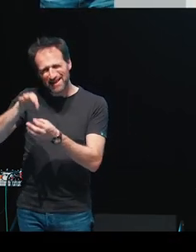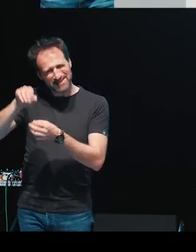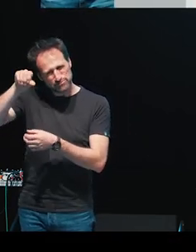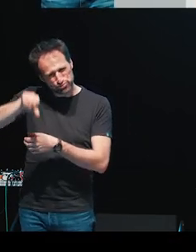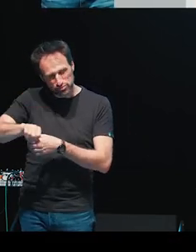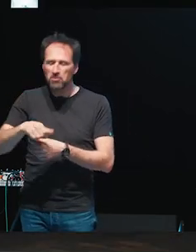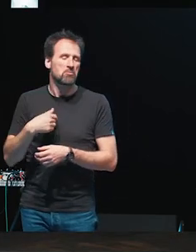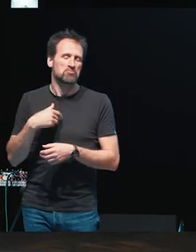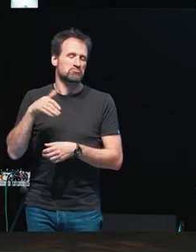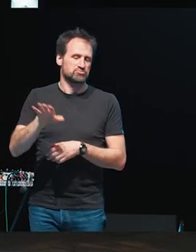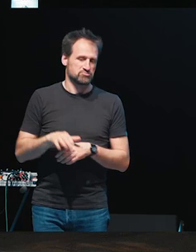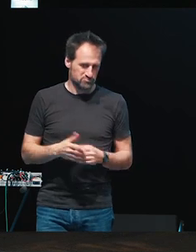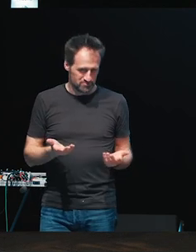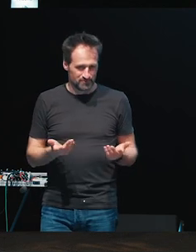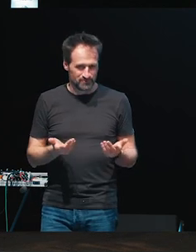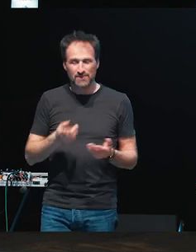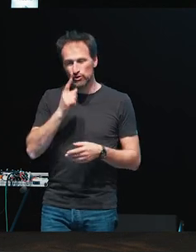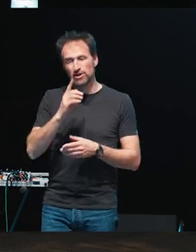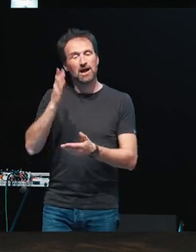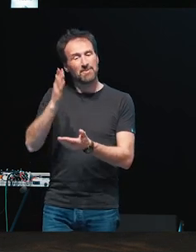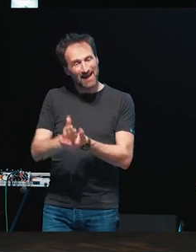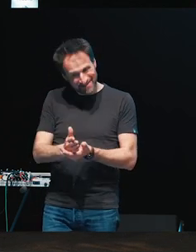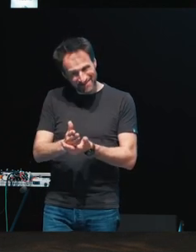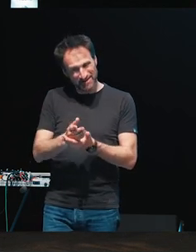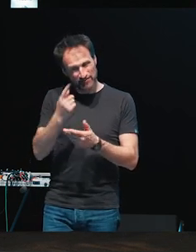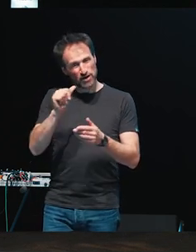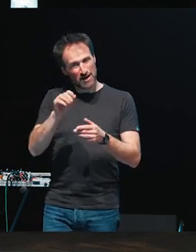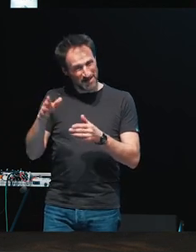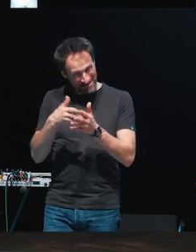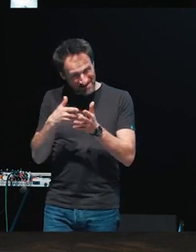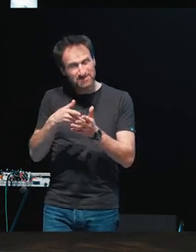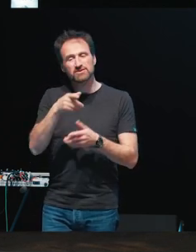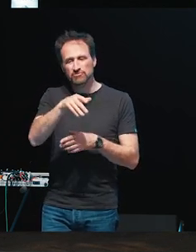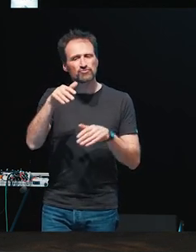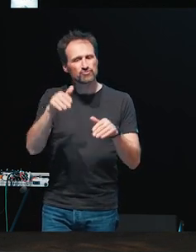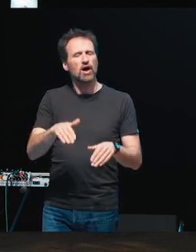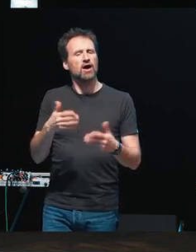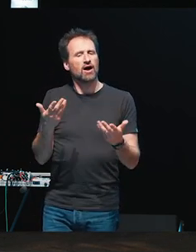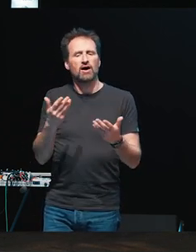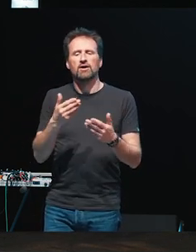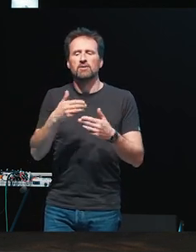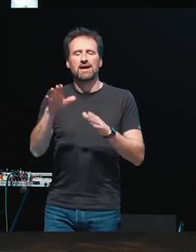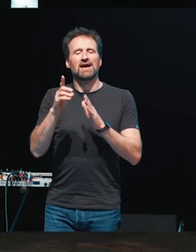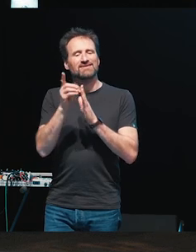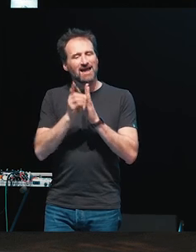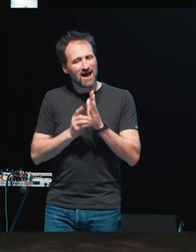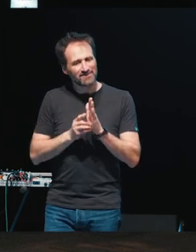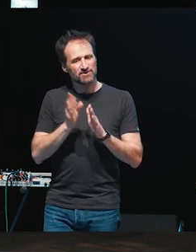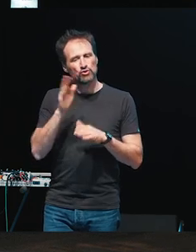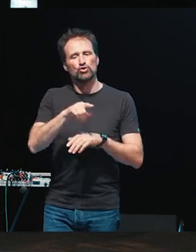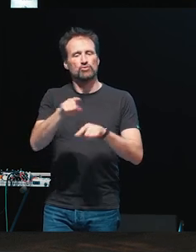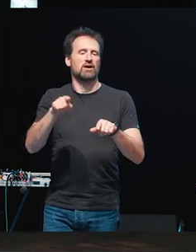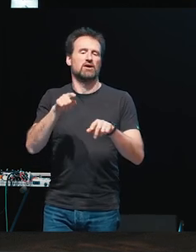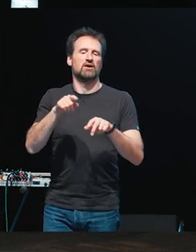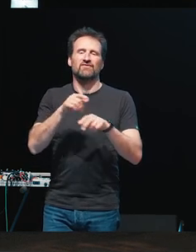your experiment cycle, you would have a page full of data and some doing better and some not. And you'll be having a constant agreement with people in the